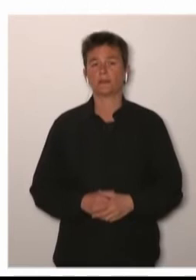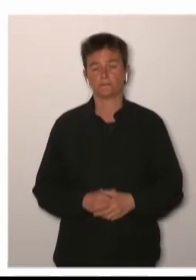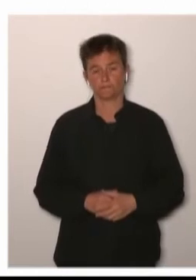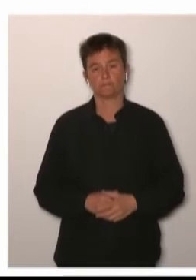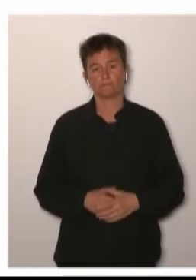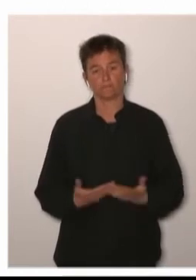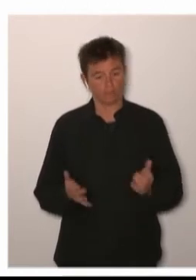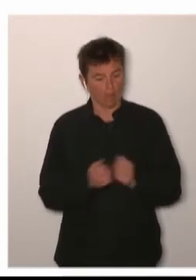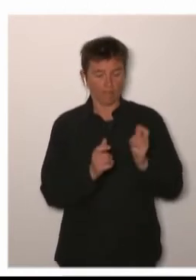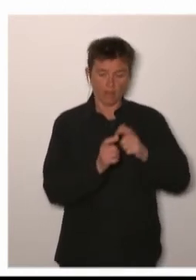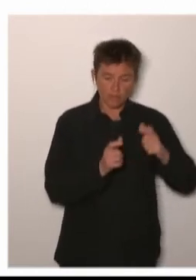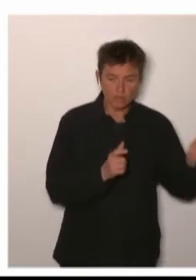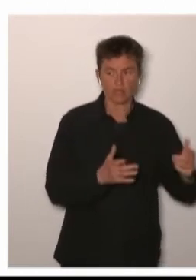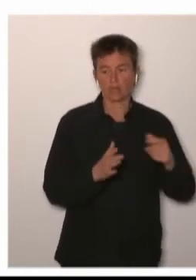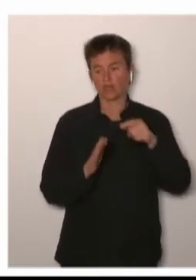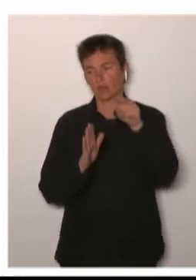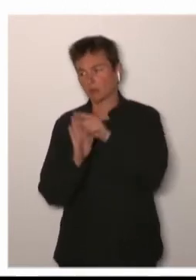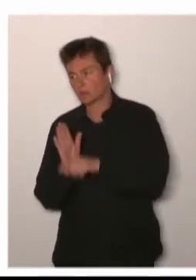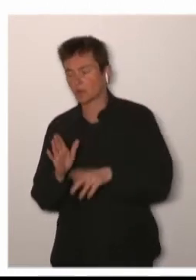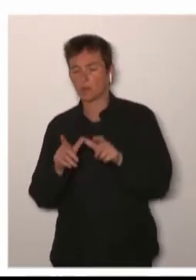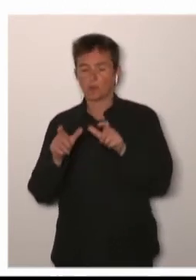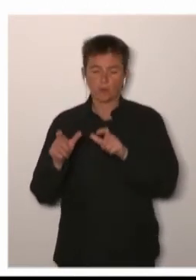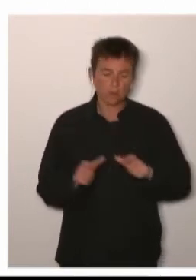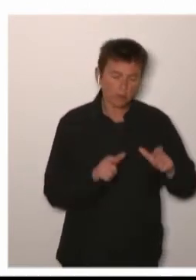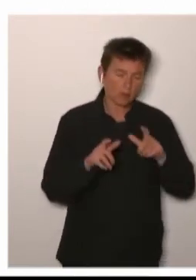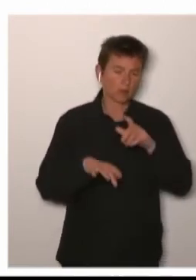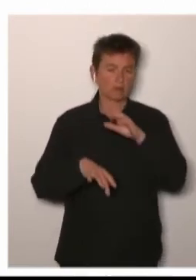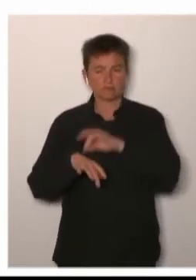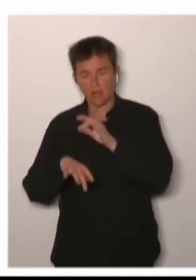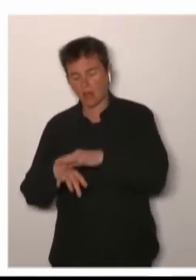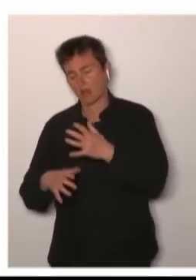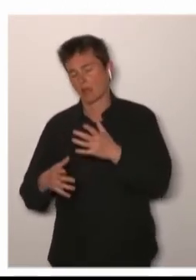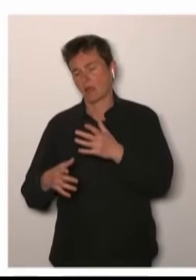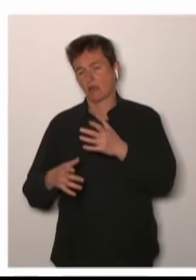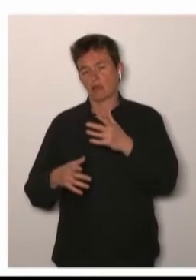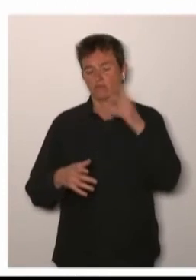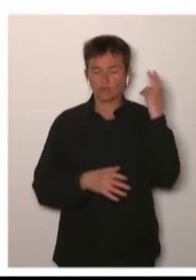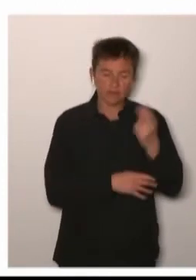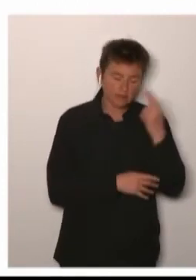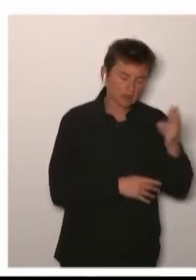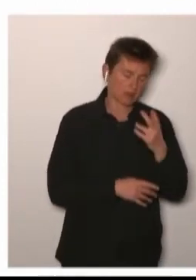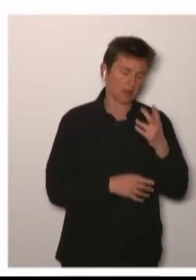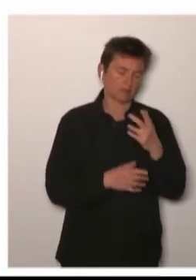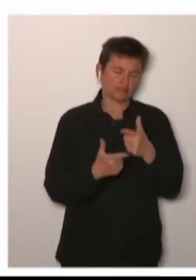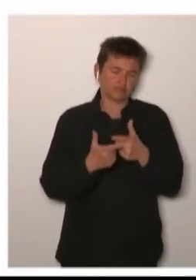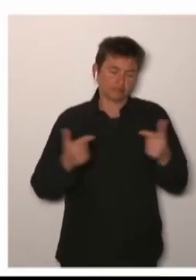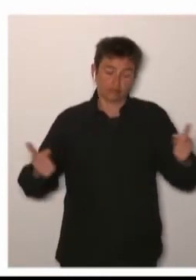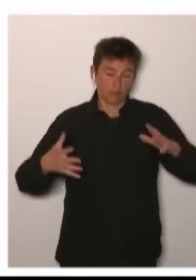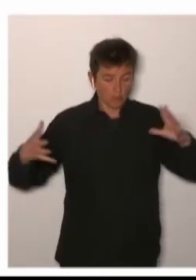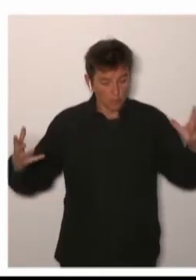people, patient advocates, survivors, and academia, in a way that we can move the